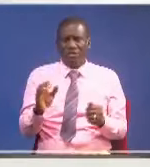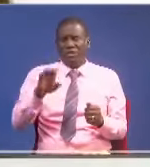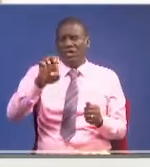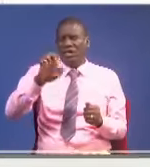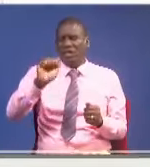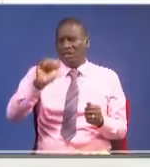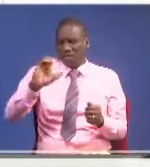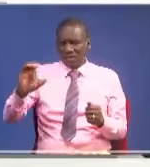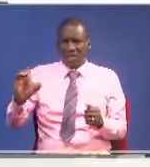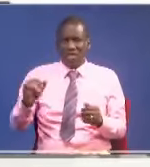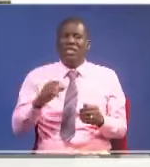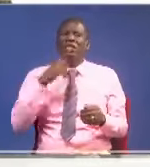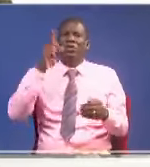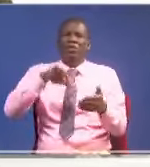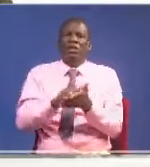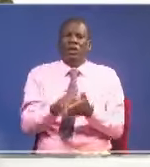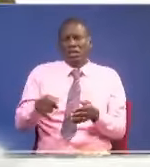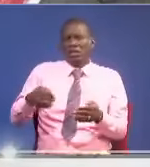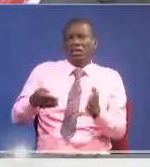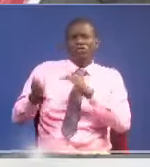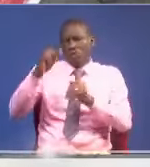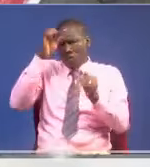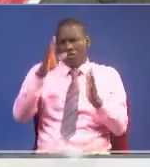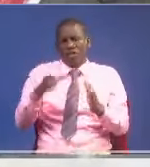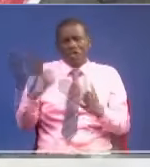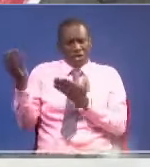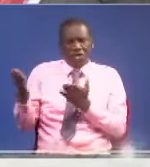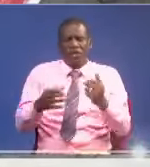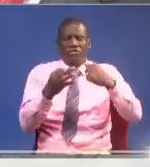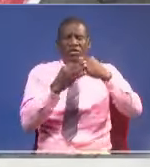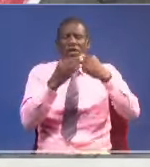EACC, claims Lenolkulai received